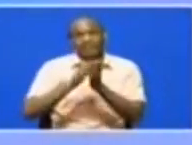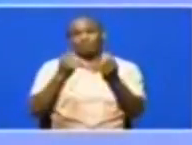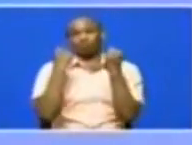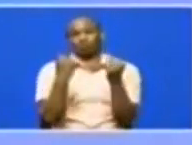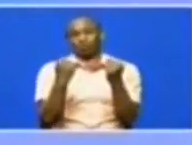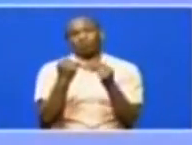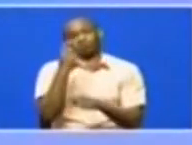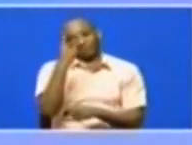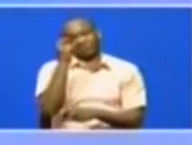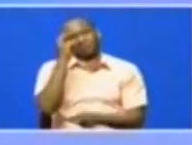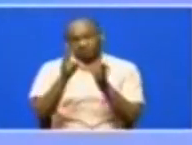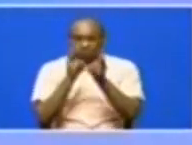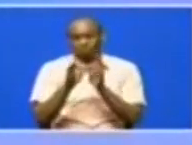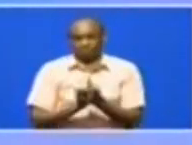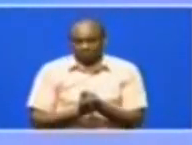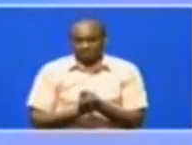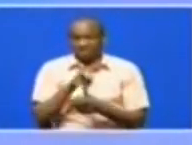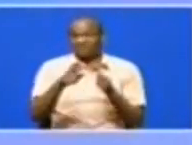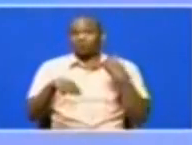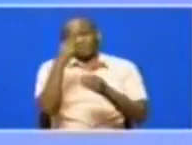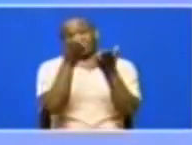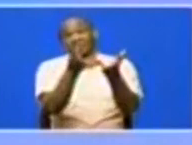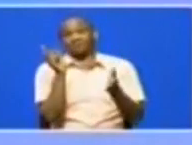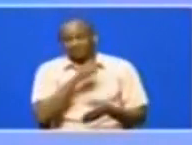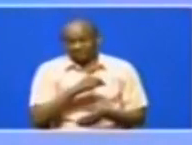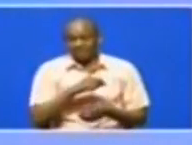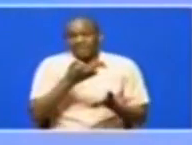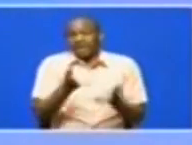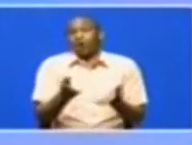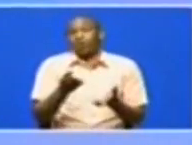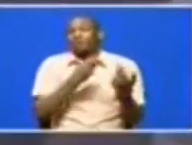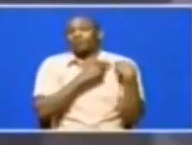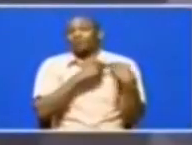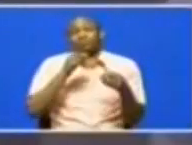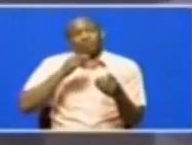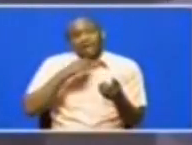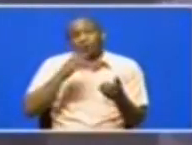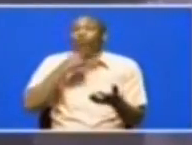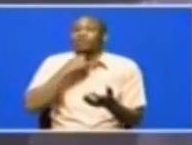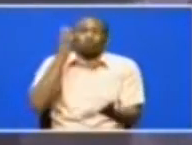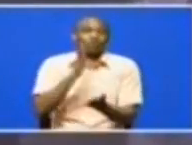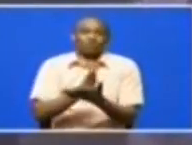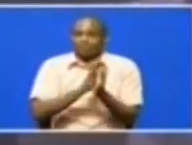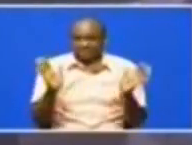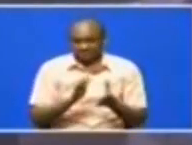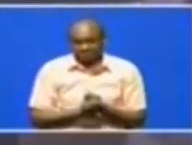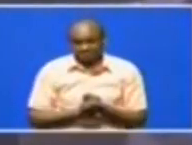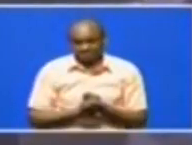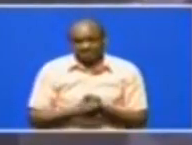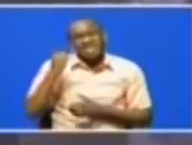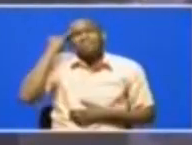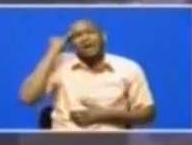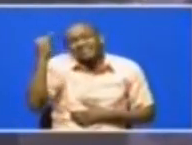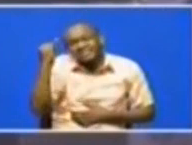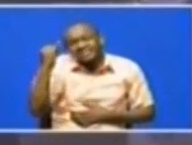for 2022. And this win was there, so it's a question of confirming it. Imagine the